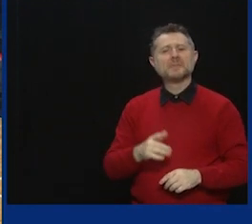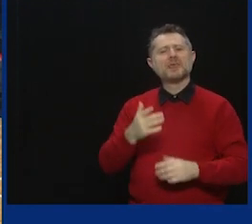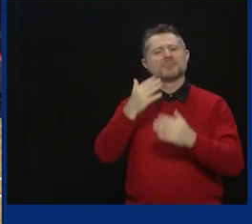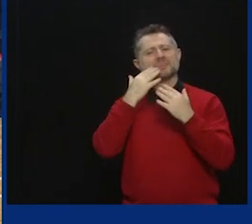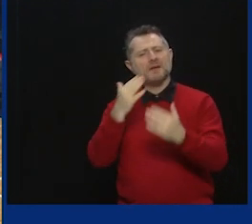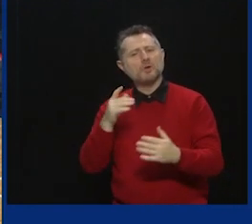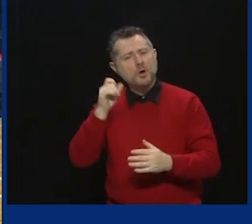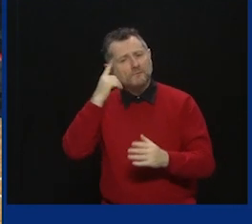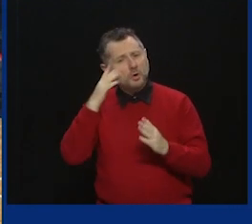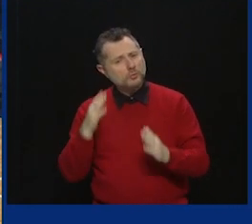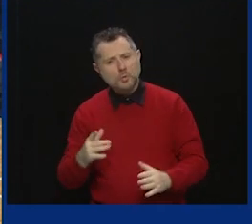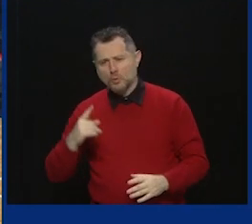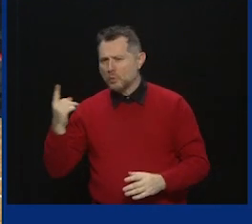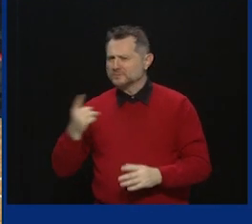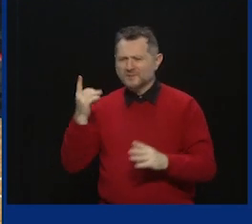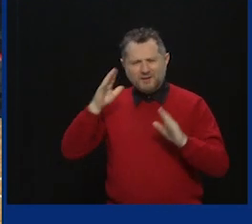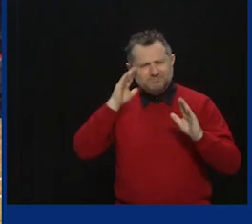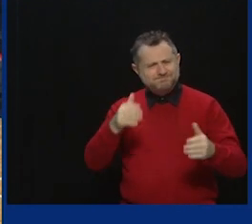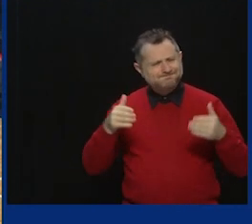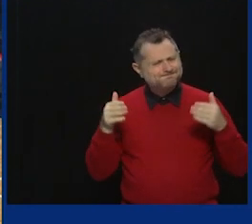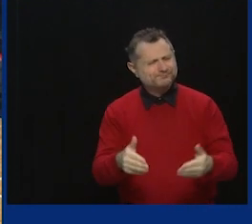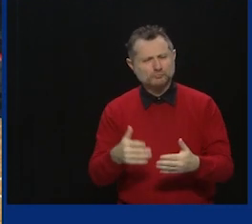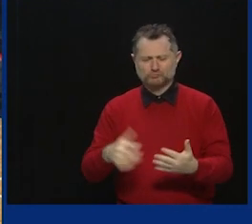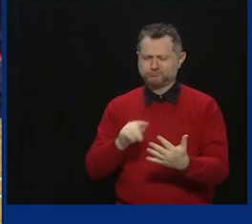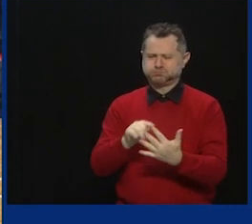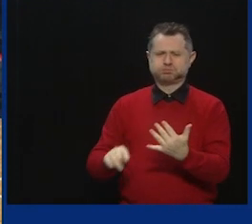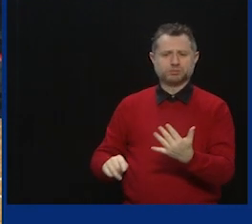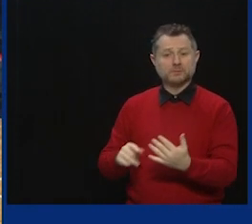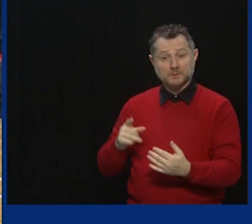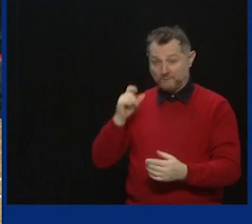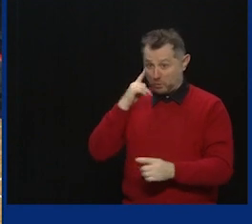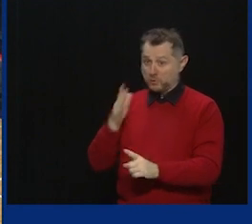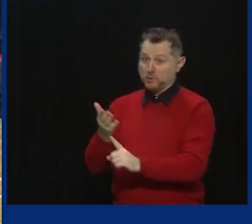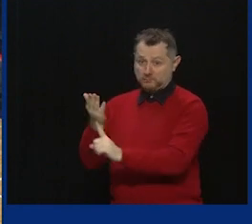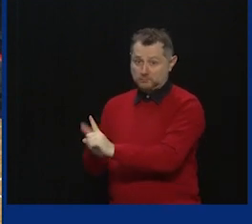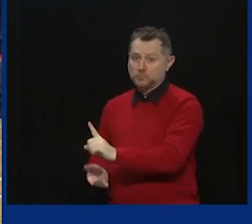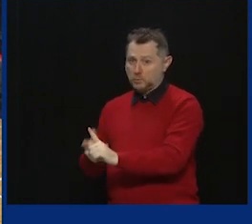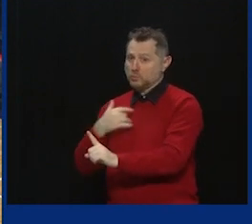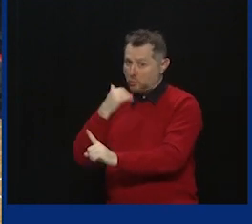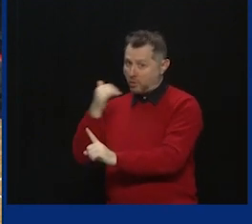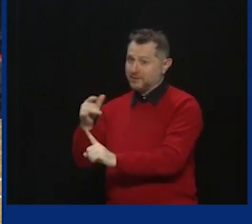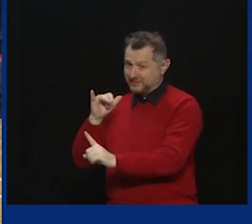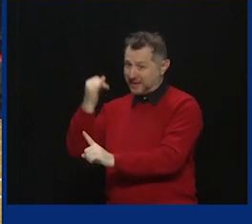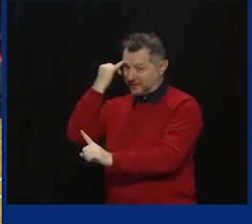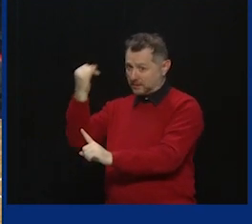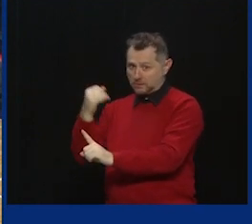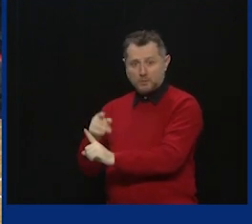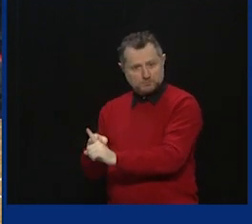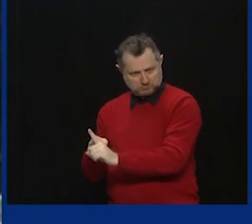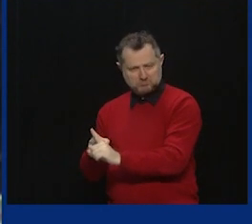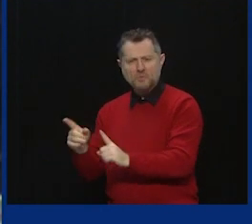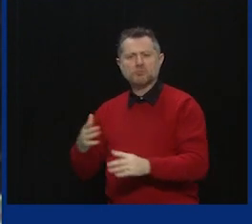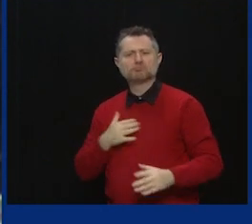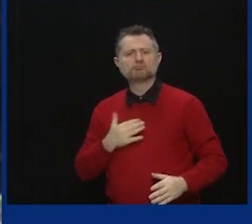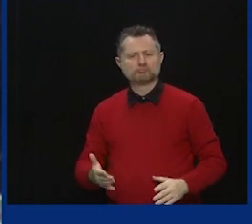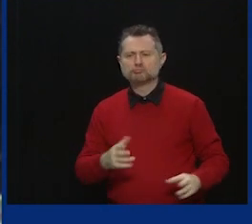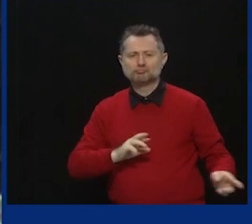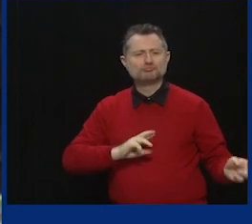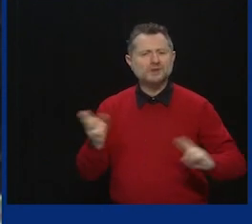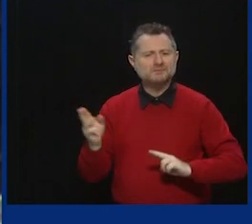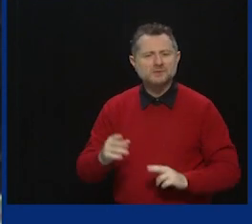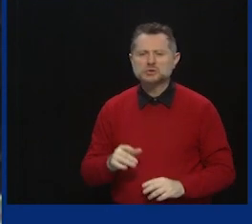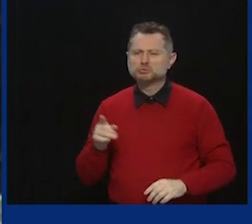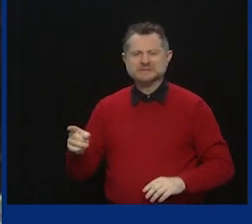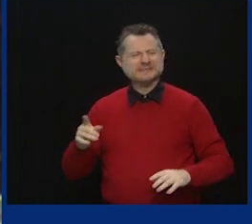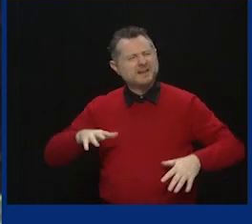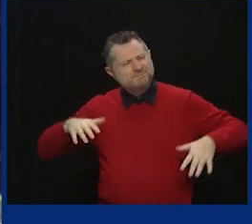right on it. Let me tell you something about this governor. You call her and say, with an idea, she's ready to go. She's a doer. And I want to thank you for